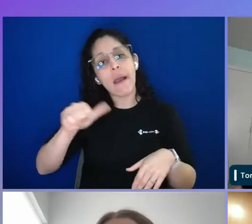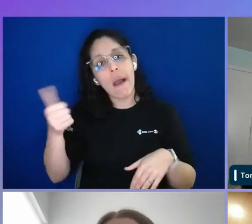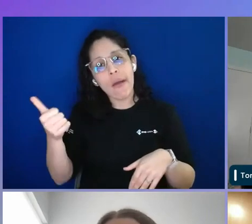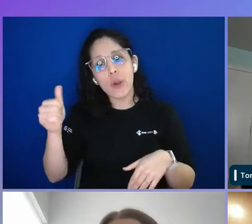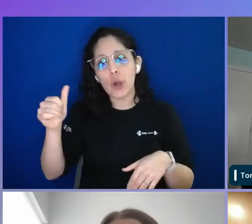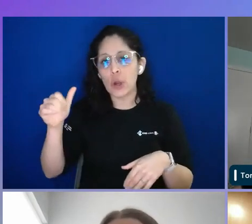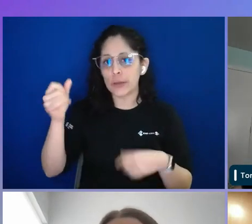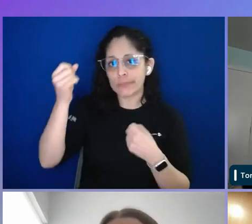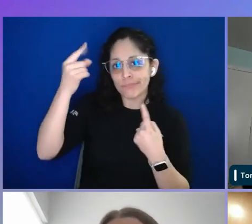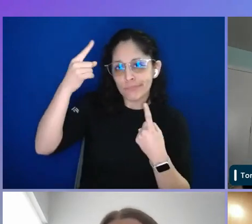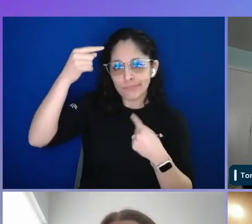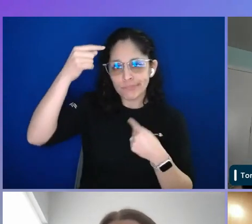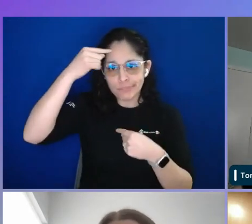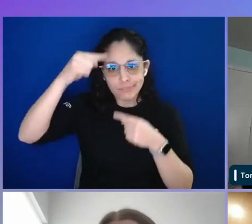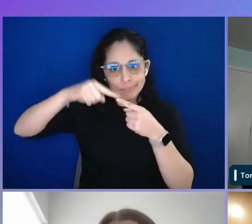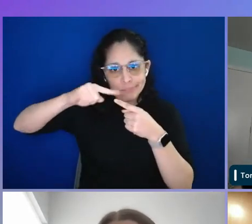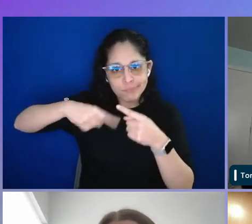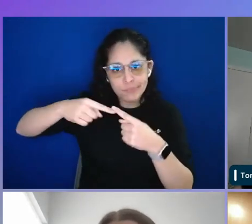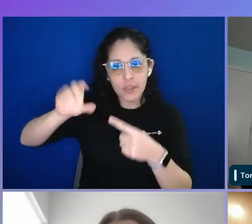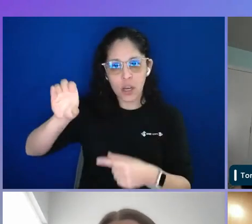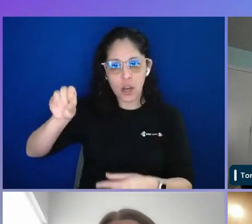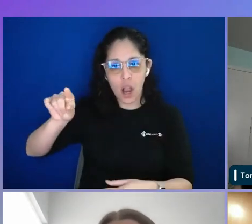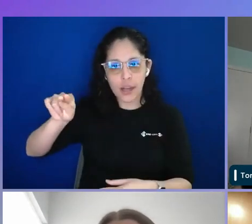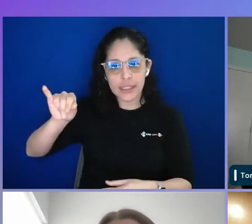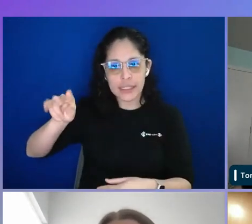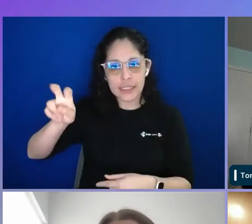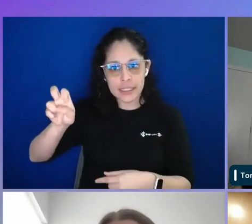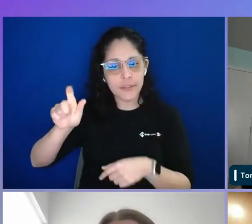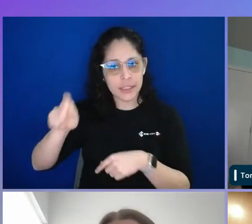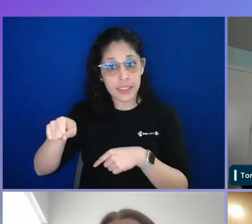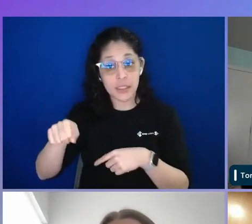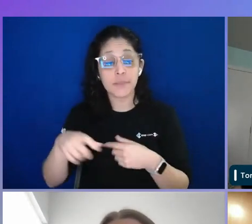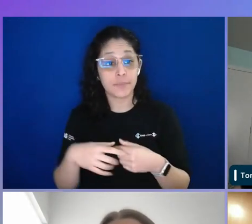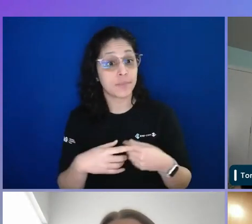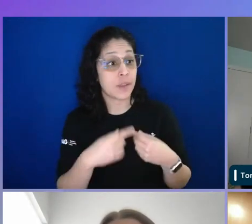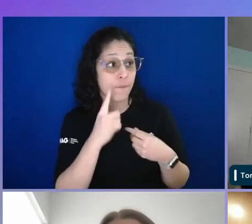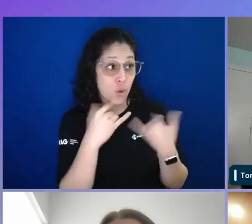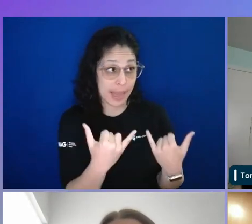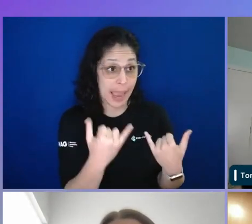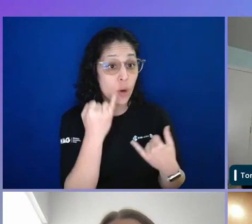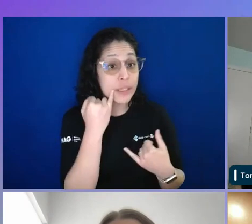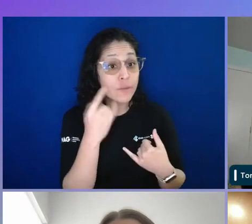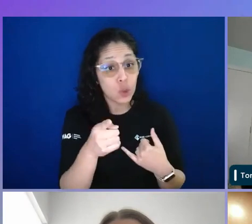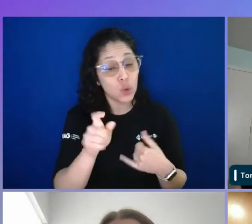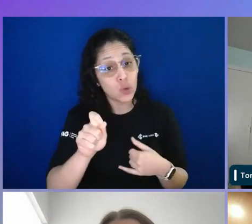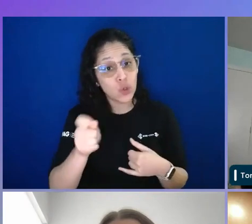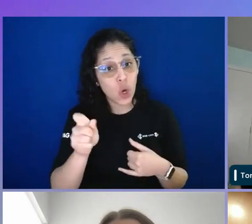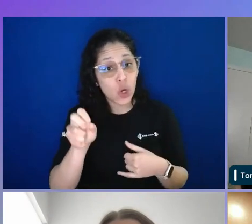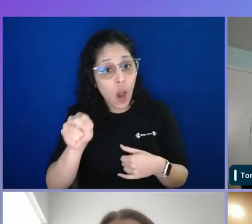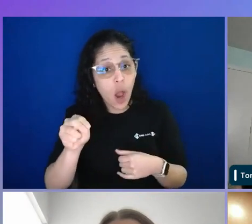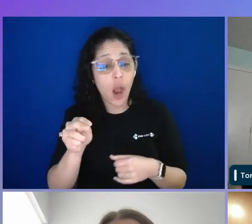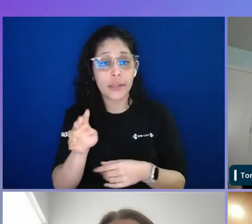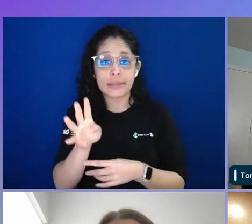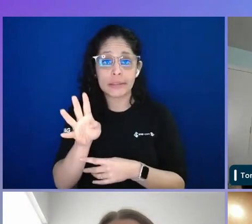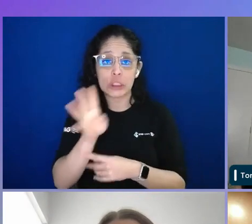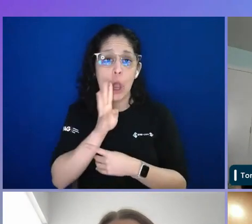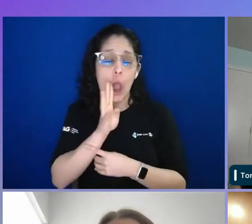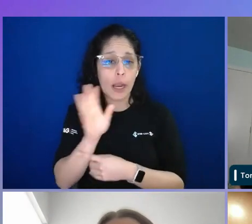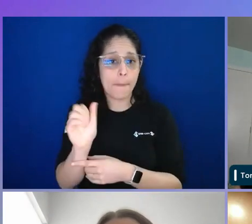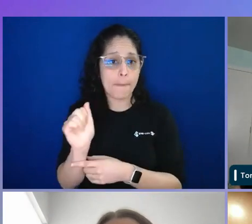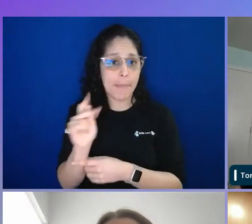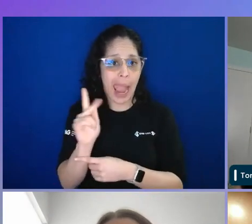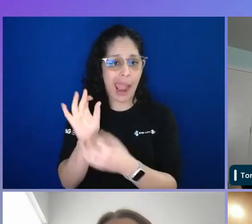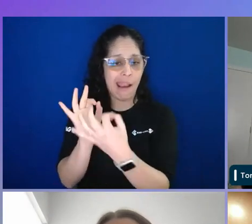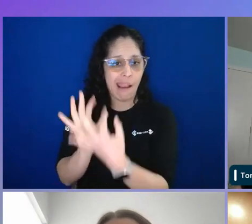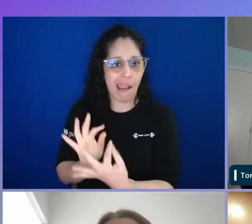At the moment, if you turn on TalkBack, it is available. But that's something we tend to see in a lot of